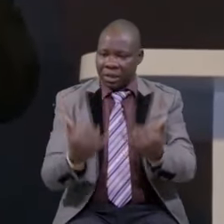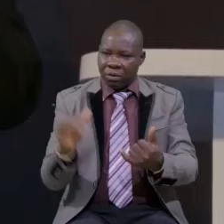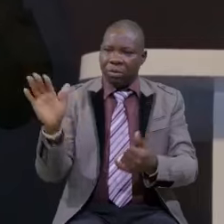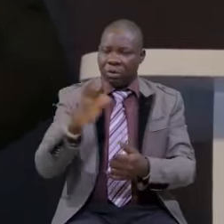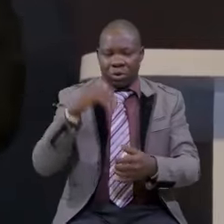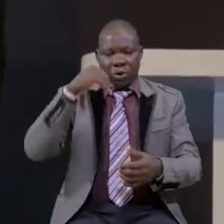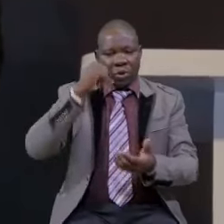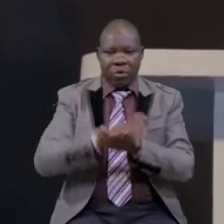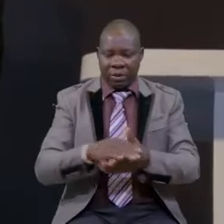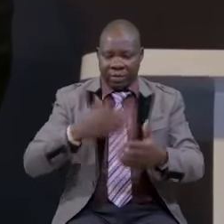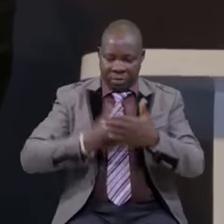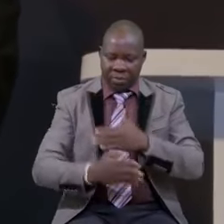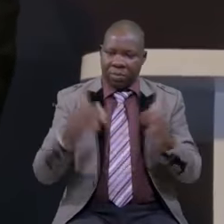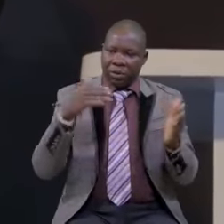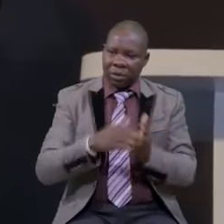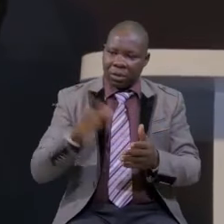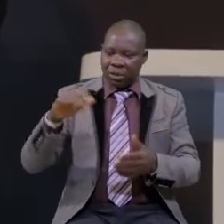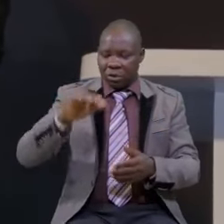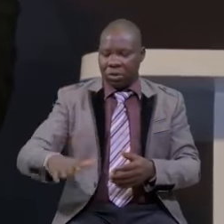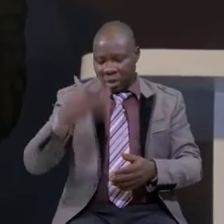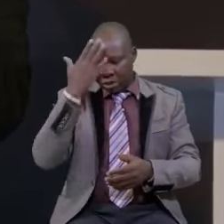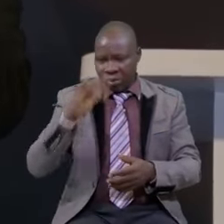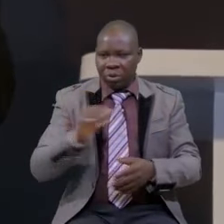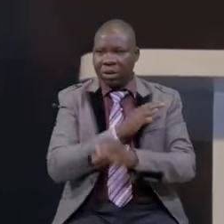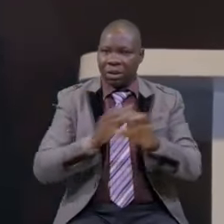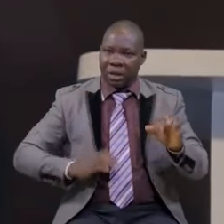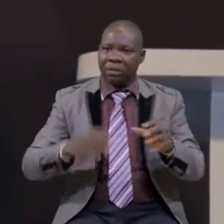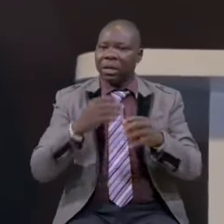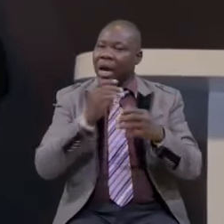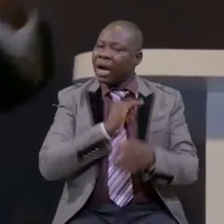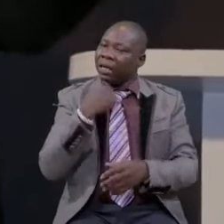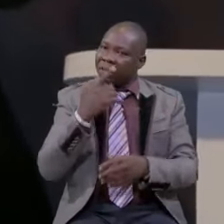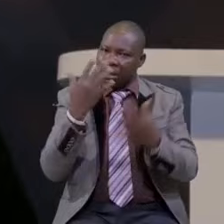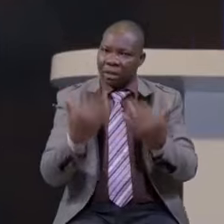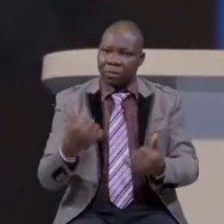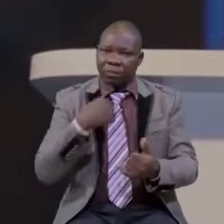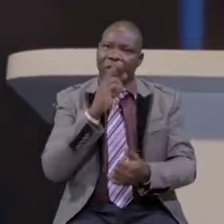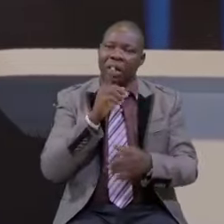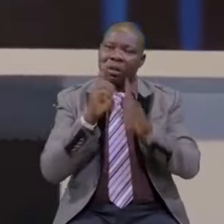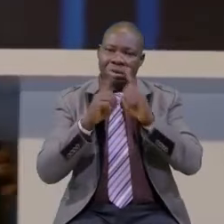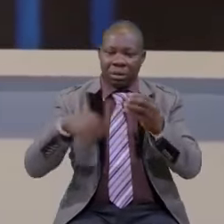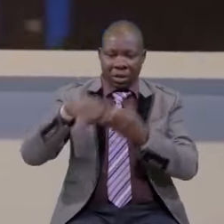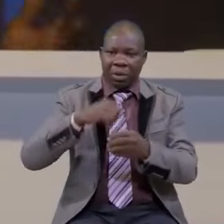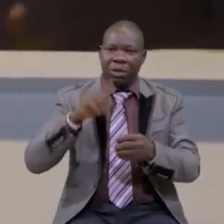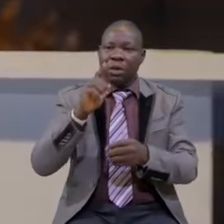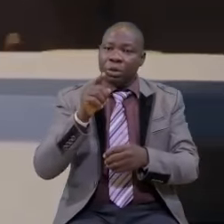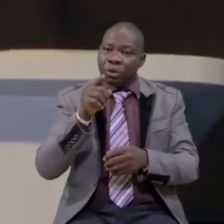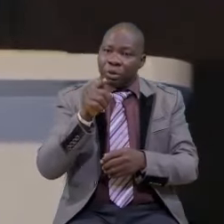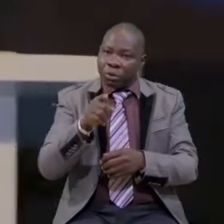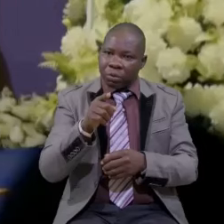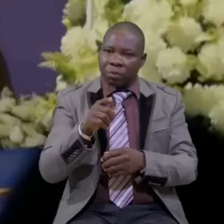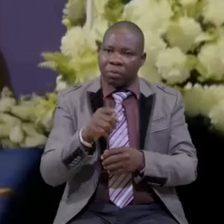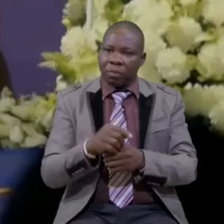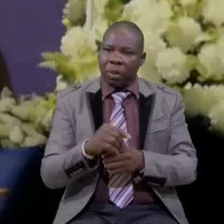your child, knowing Christ. I said, now you understand, we're talking about long, long ago. I had not